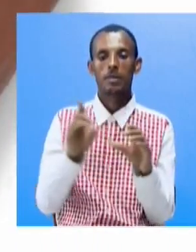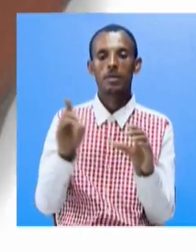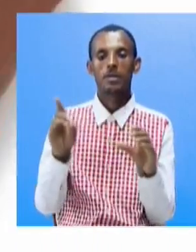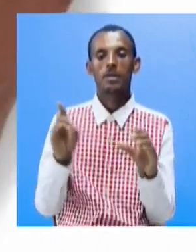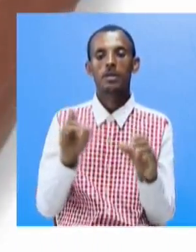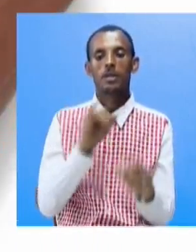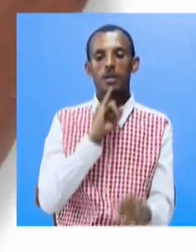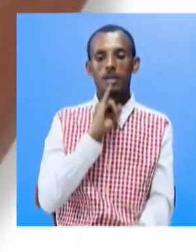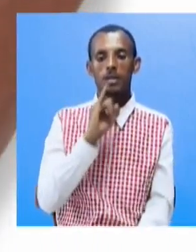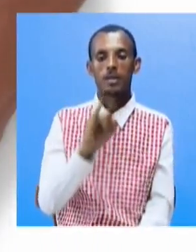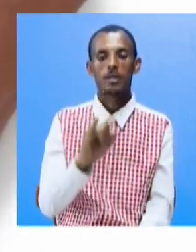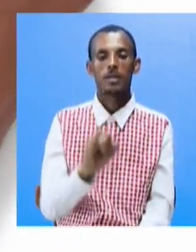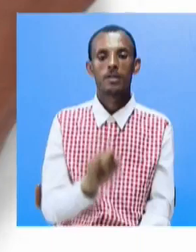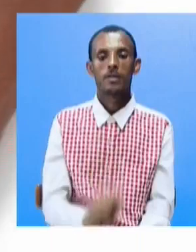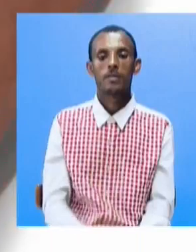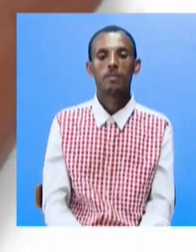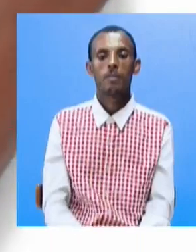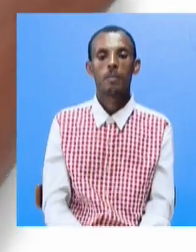is